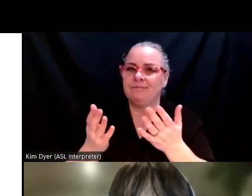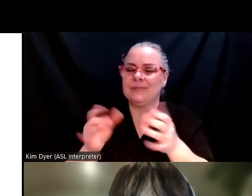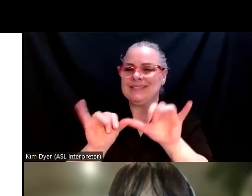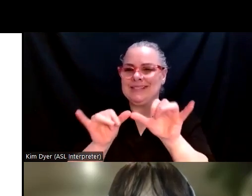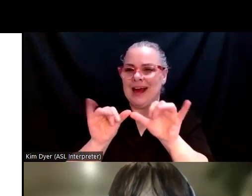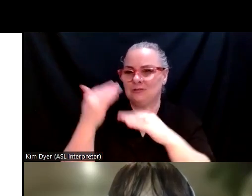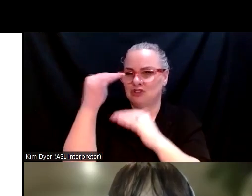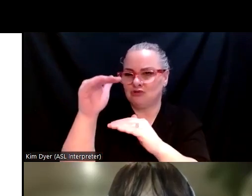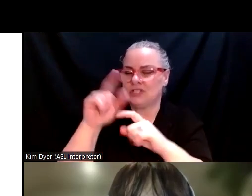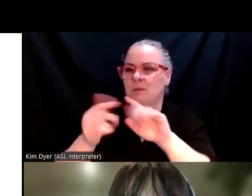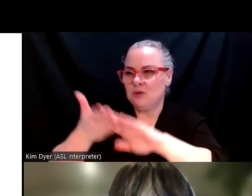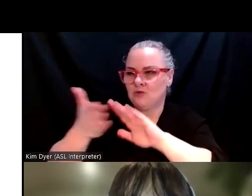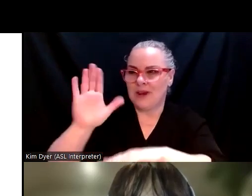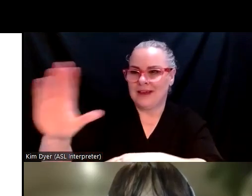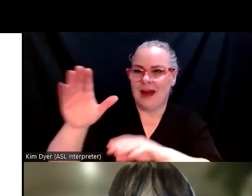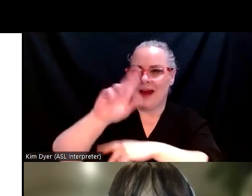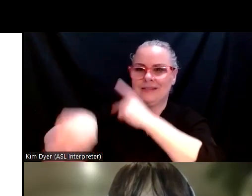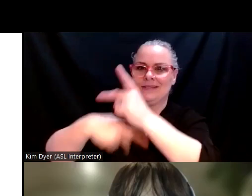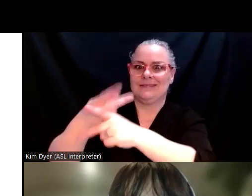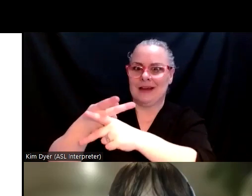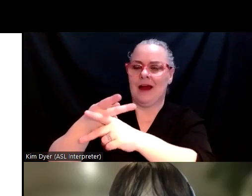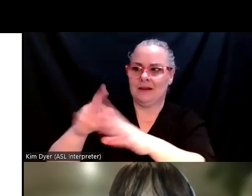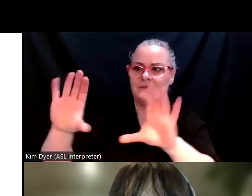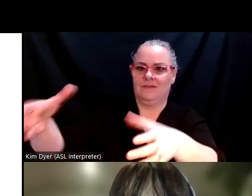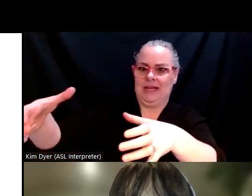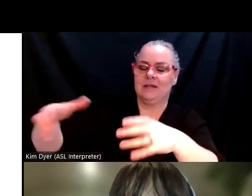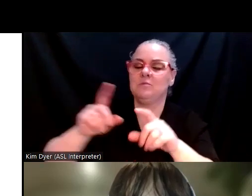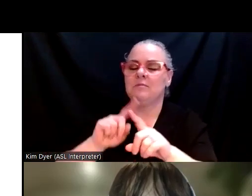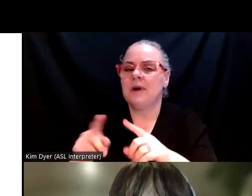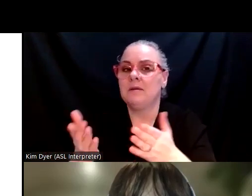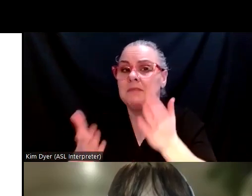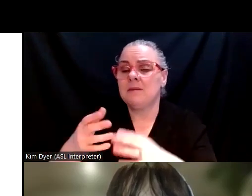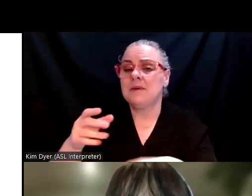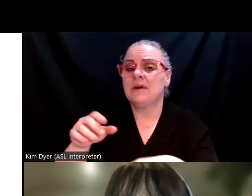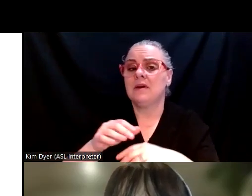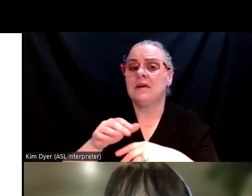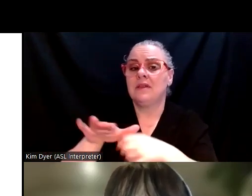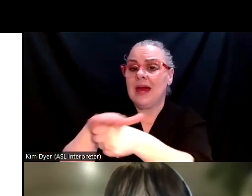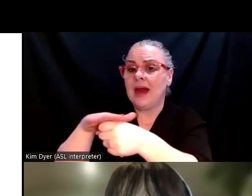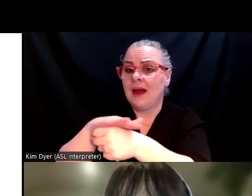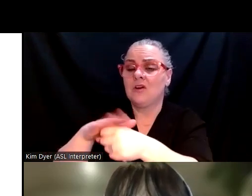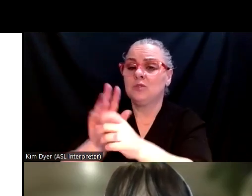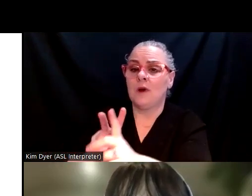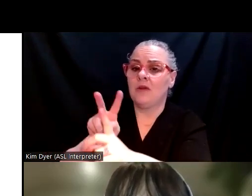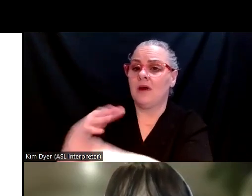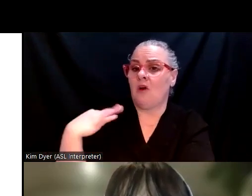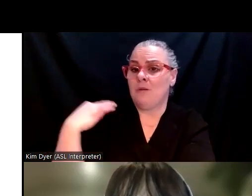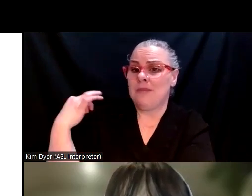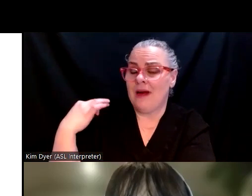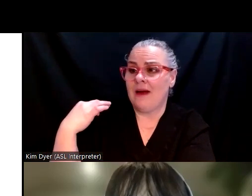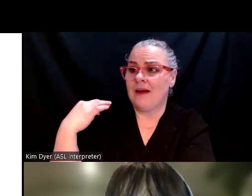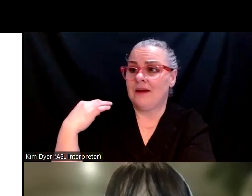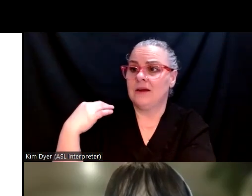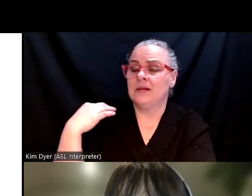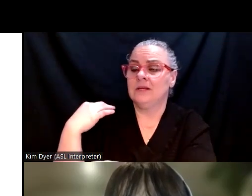be running that size of the fleet. But, you know, to some extent, maybe in the areas where they're applying,